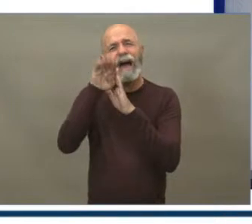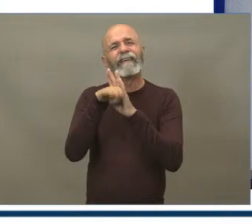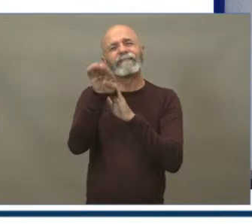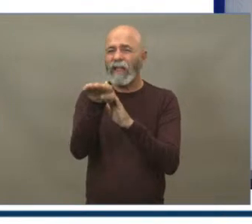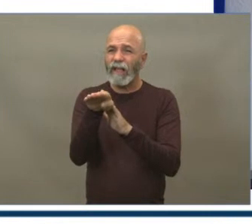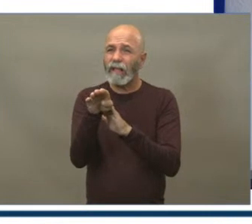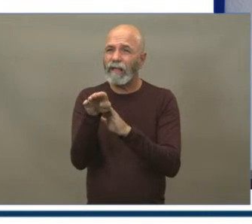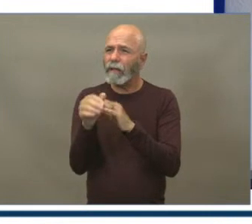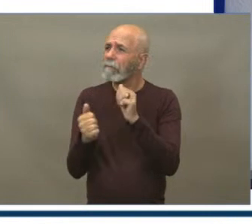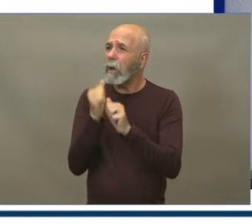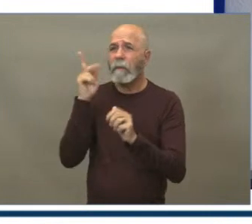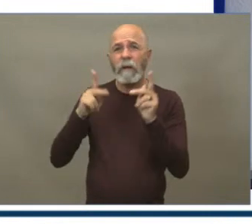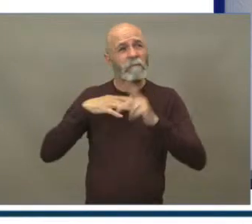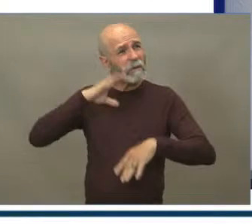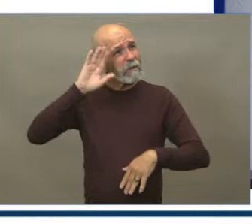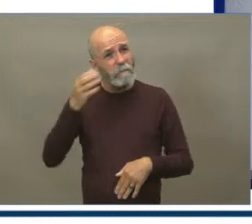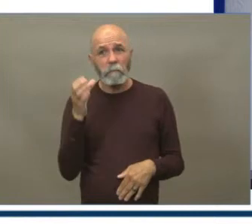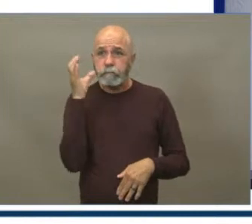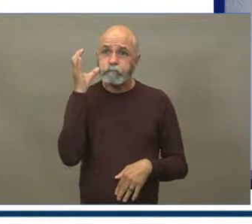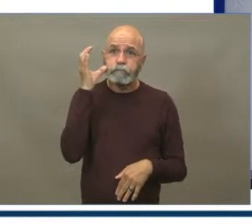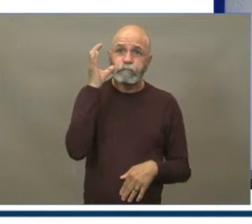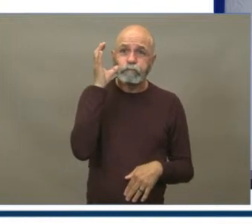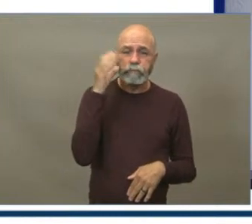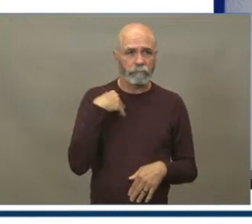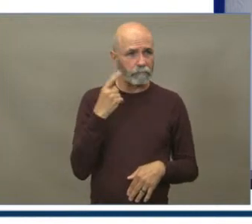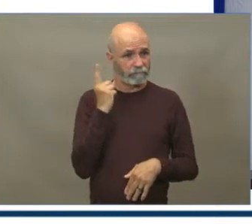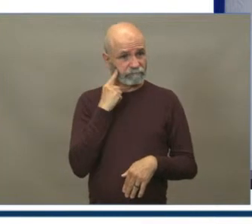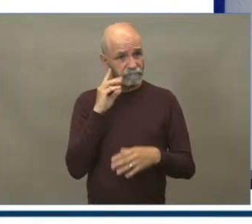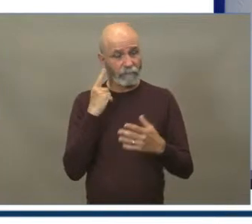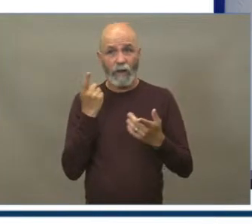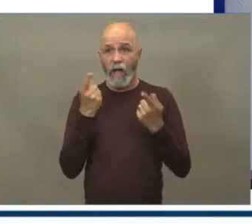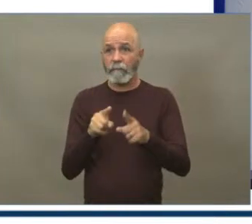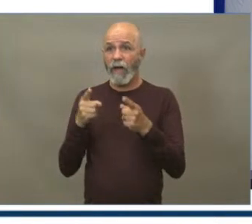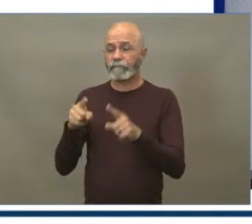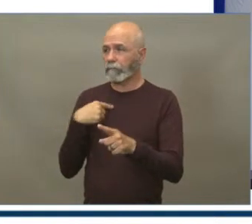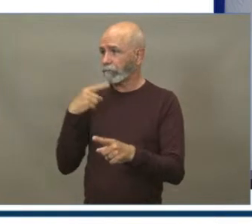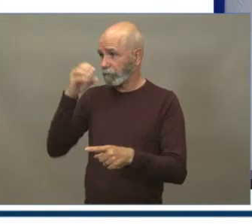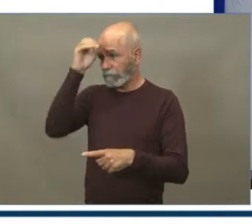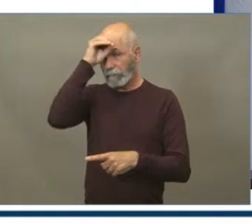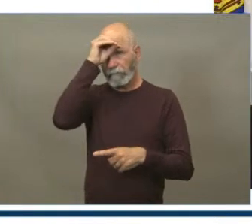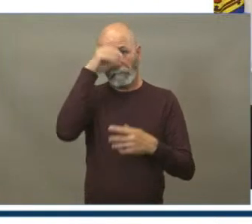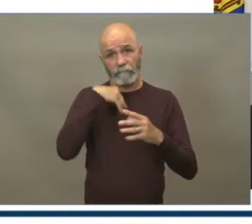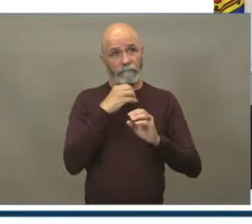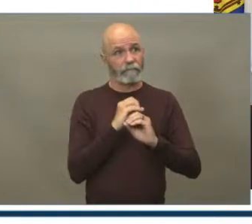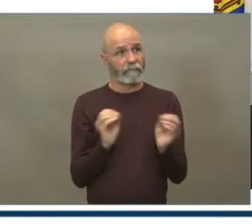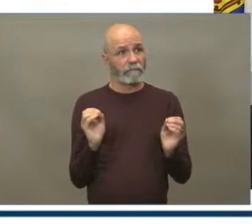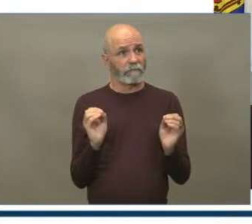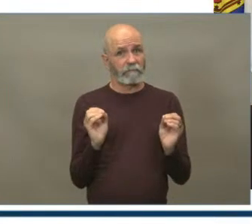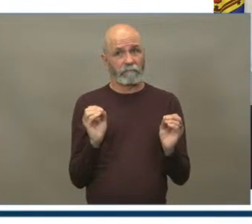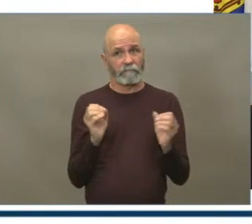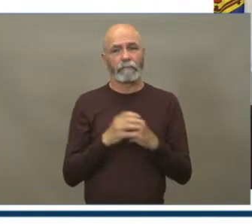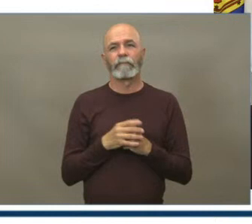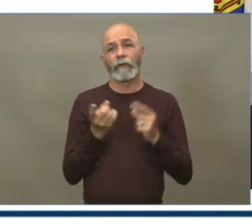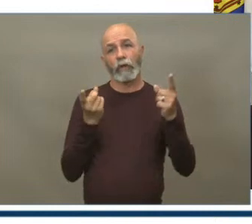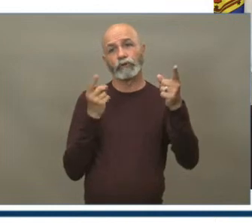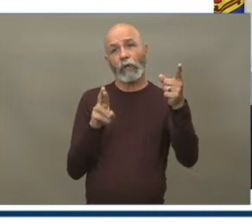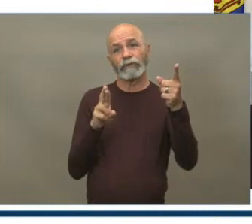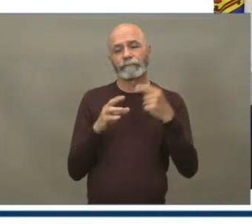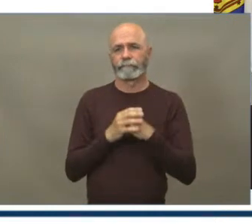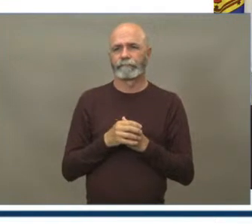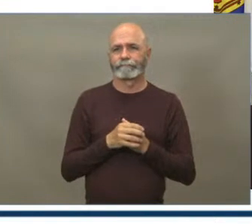listening. I don't have details of this circumstance that you're speaking to. And for me, Jean,